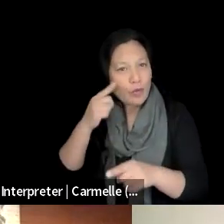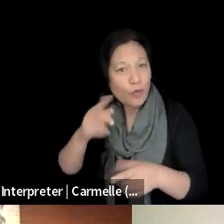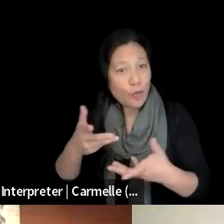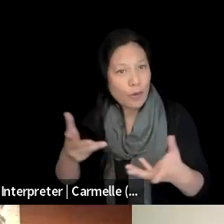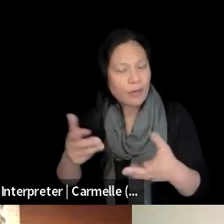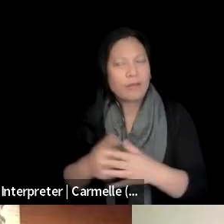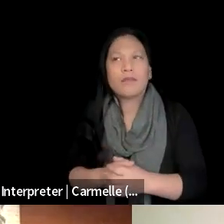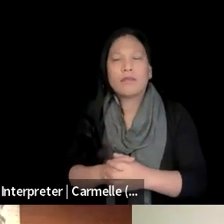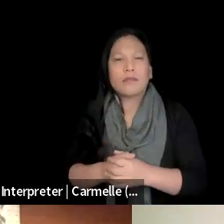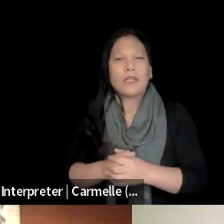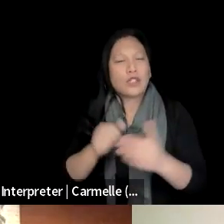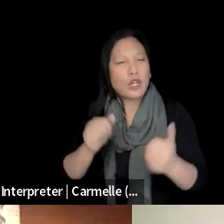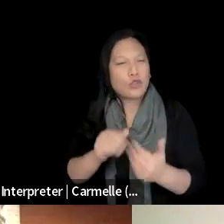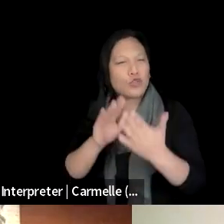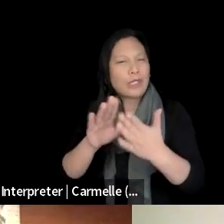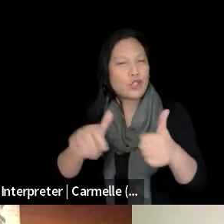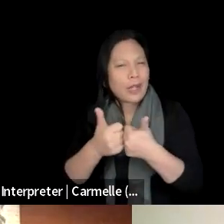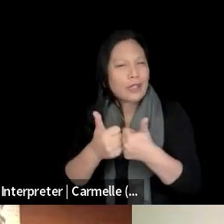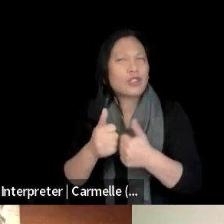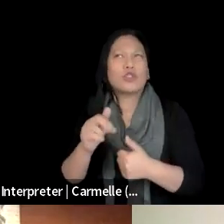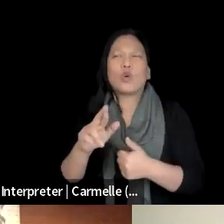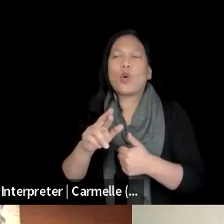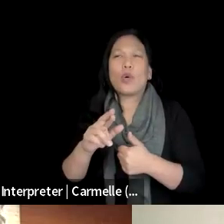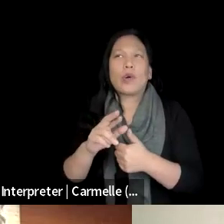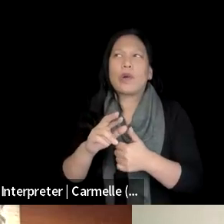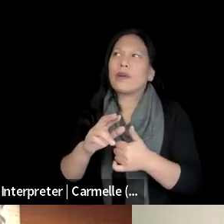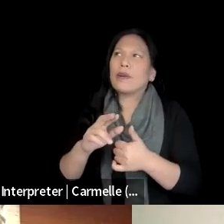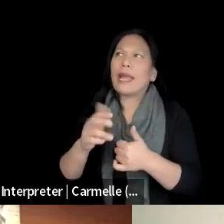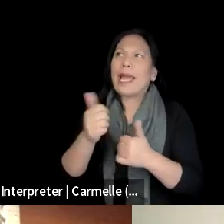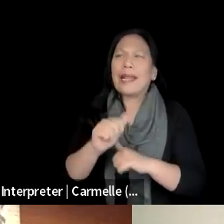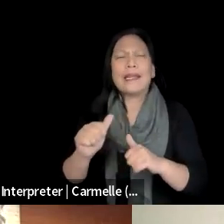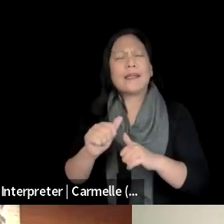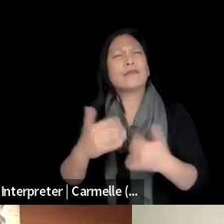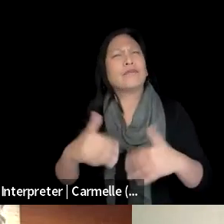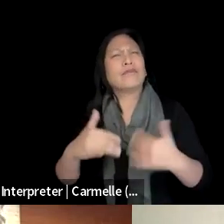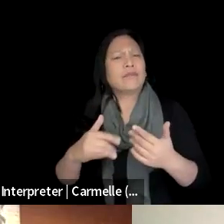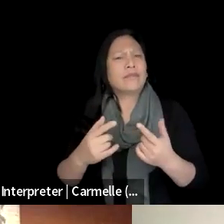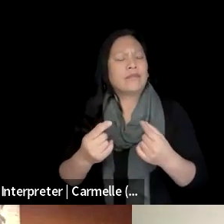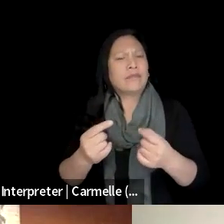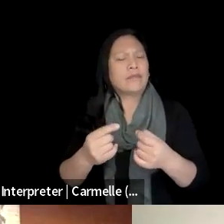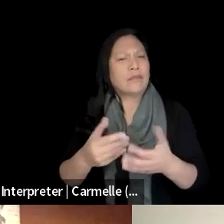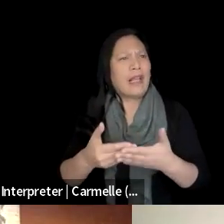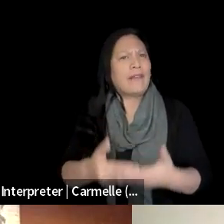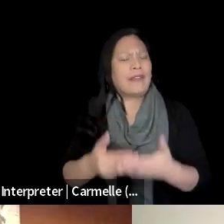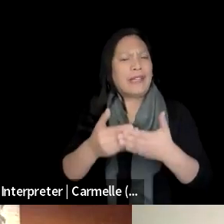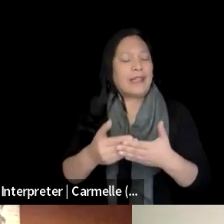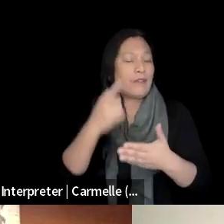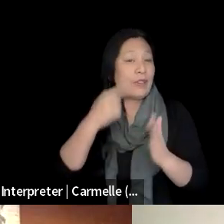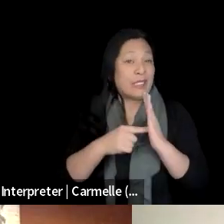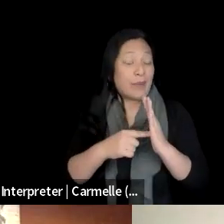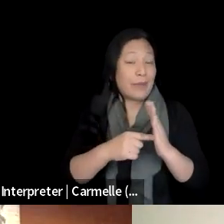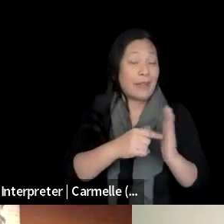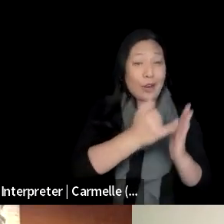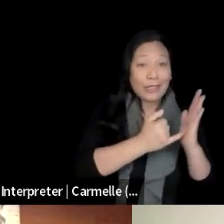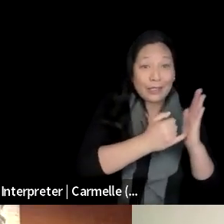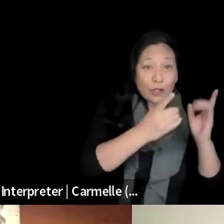of the opportunities when he's in a dual role. So when he's the AD and the director of the creative process inside the